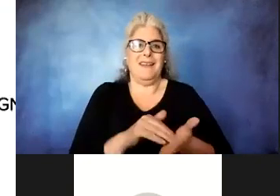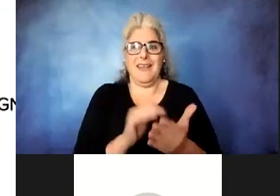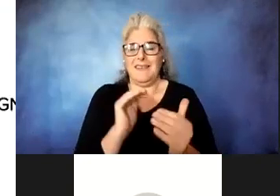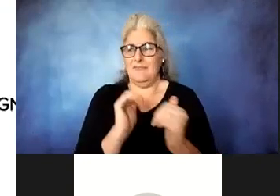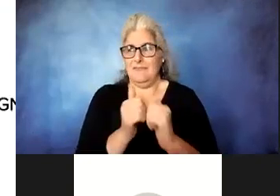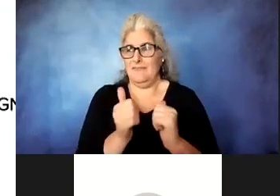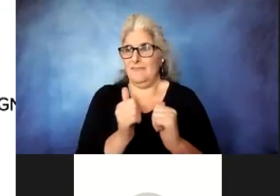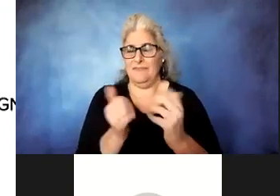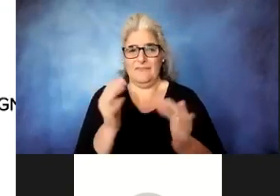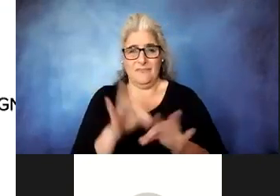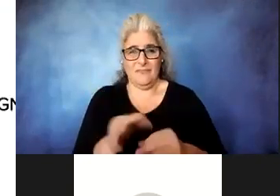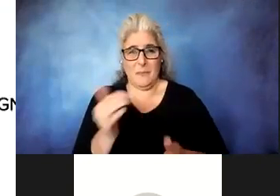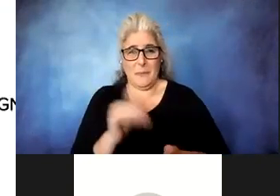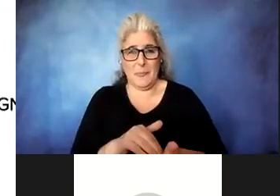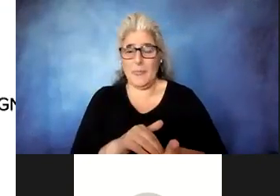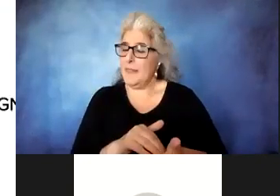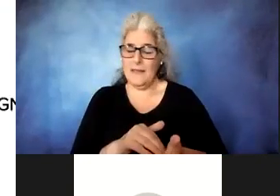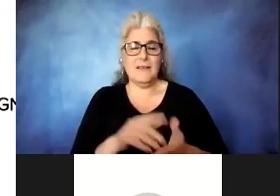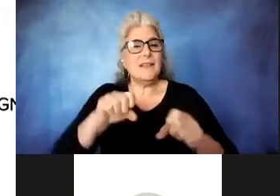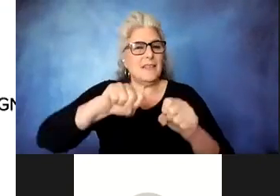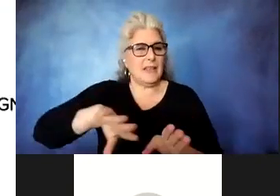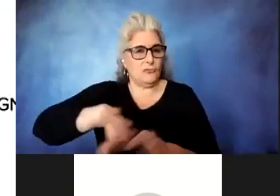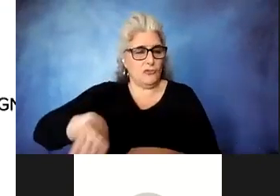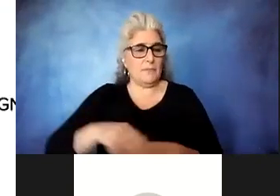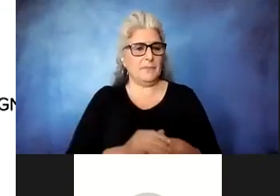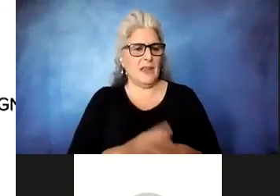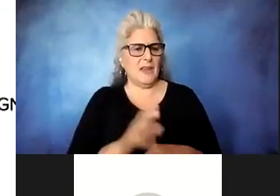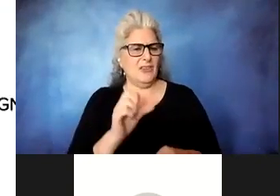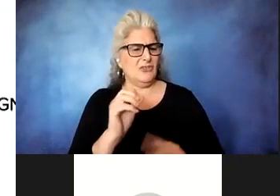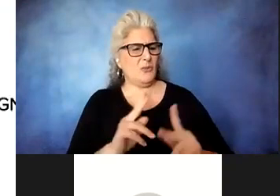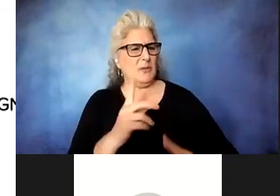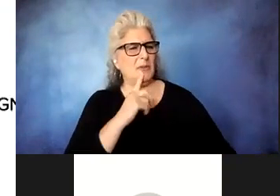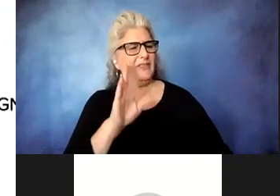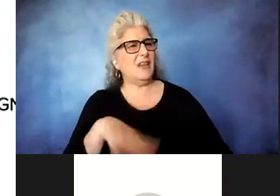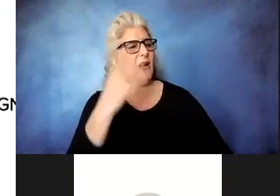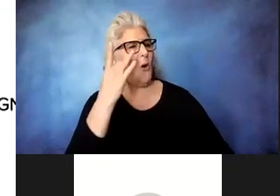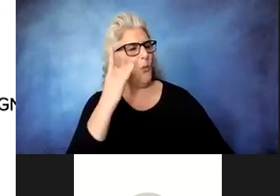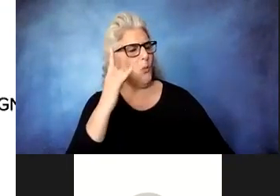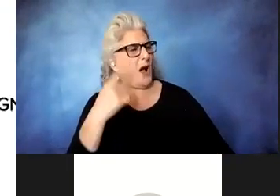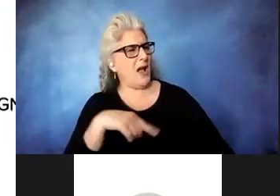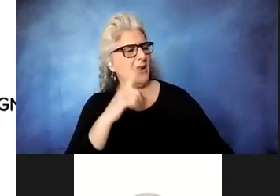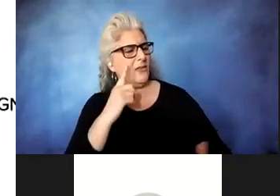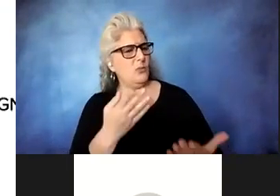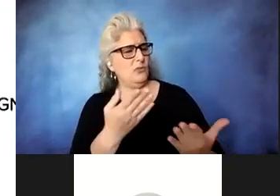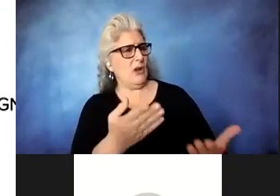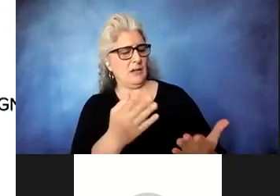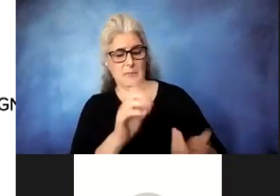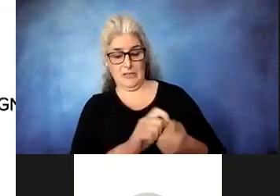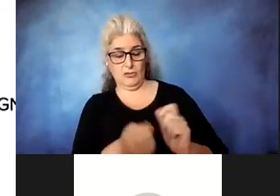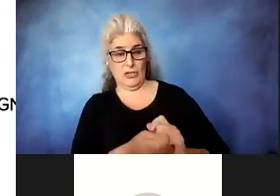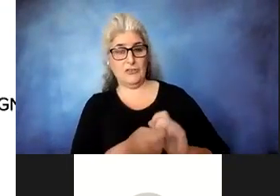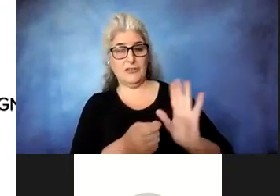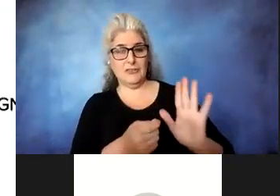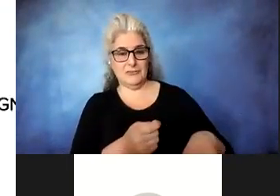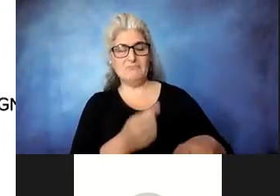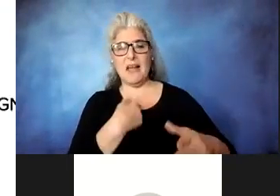So this is normally where folks ask why the changes were recommended. And so I'm just going to highlight